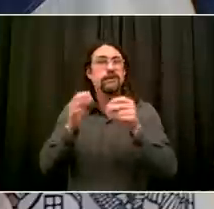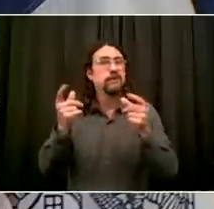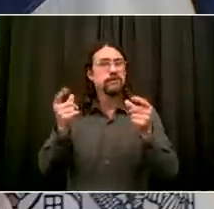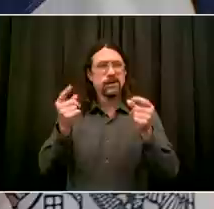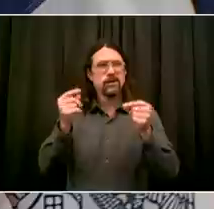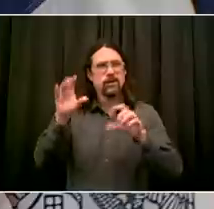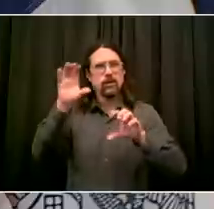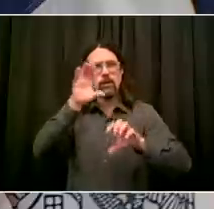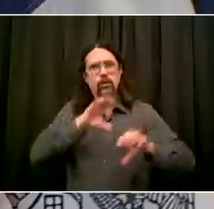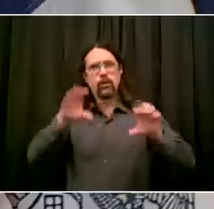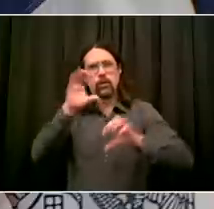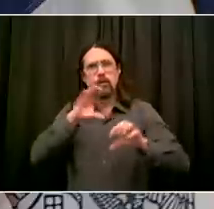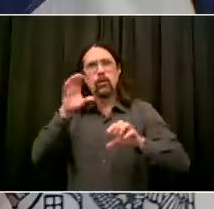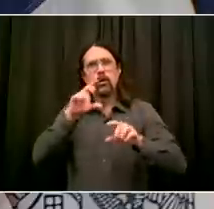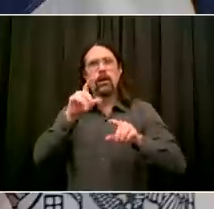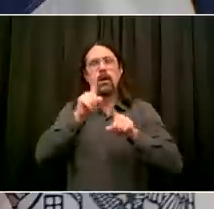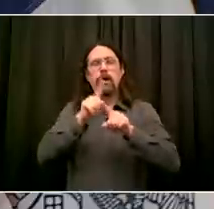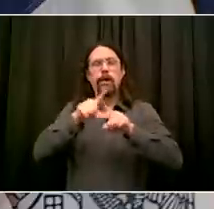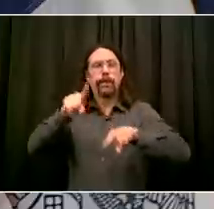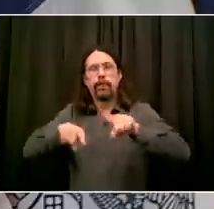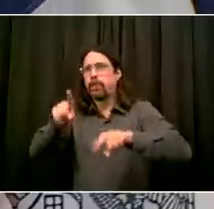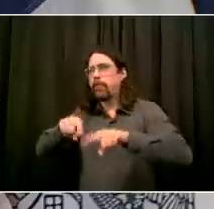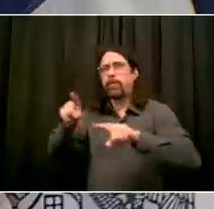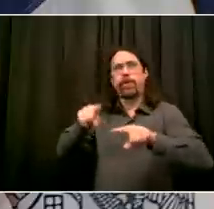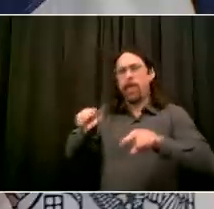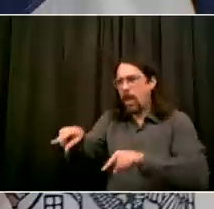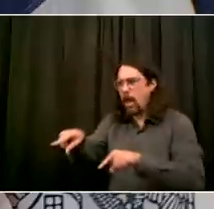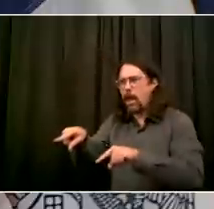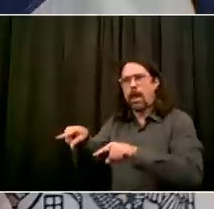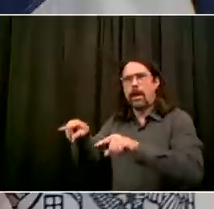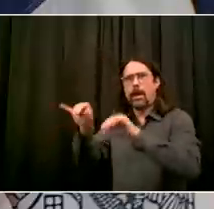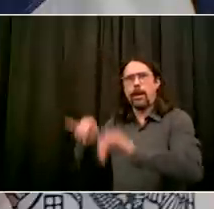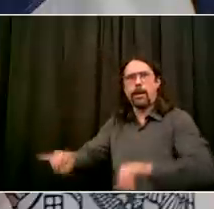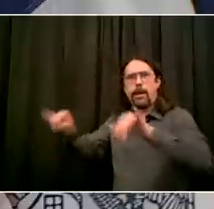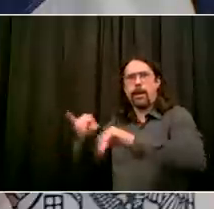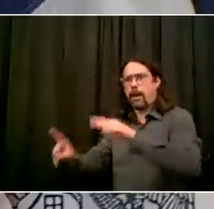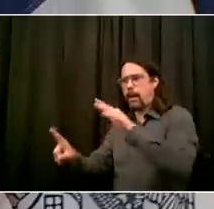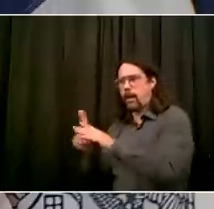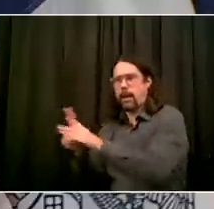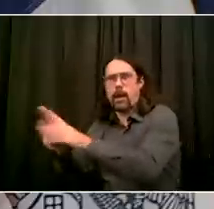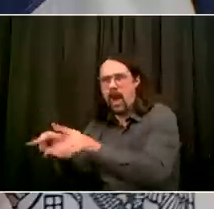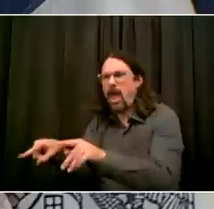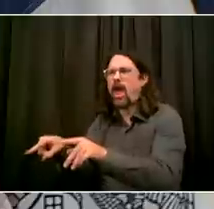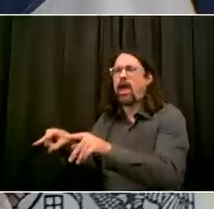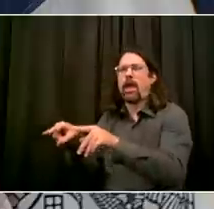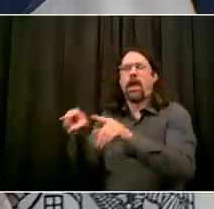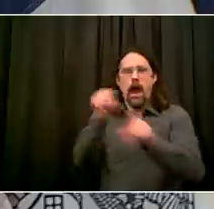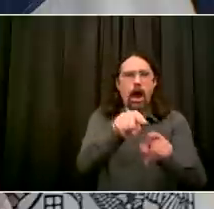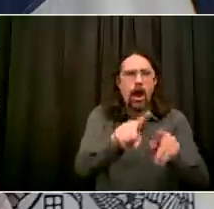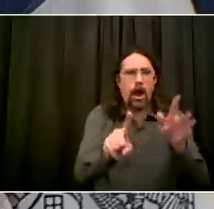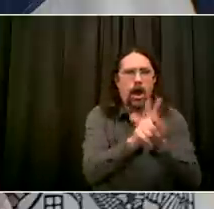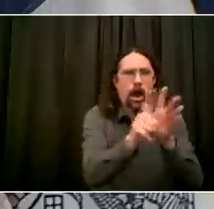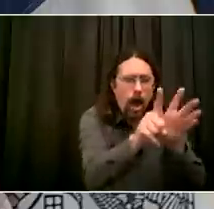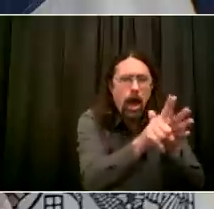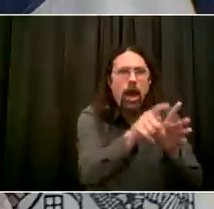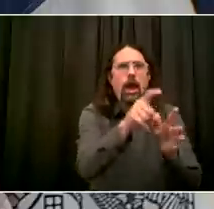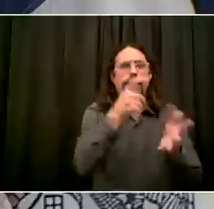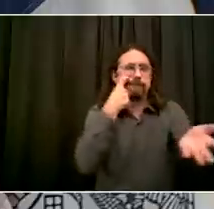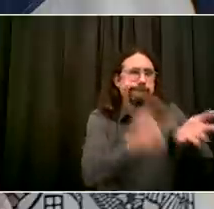scenario is the ideal. And I'm not saying it's likely, but it's the ideal. It's the one we want everyone to shoot for,